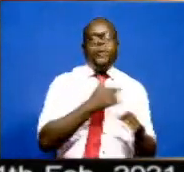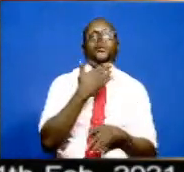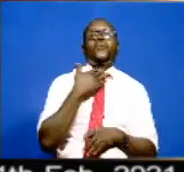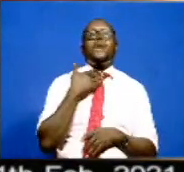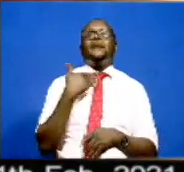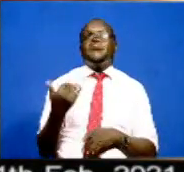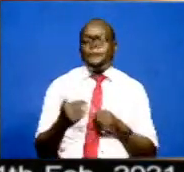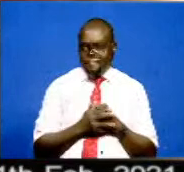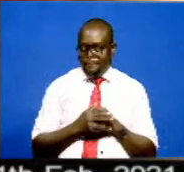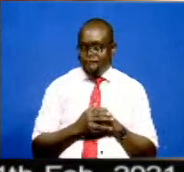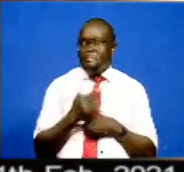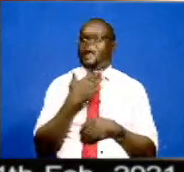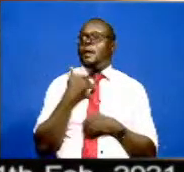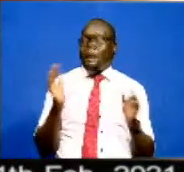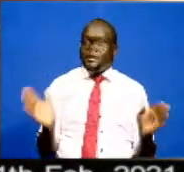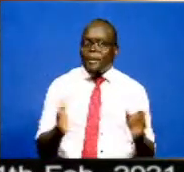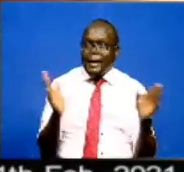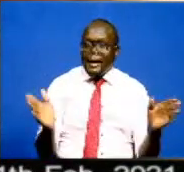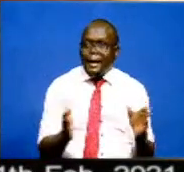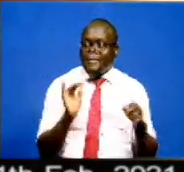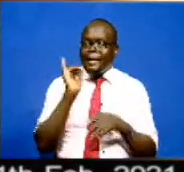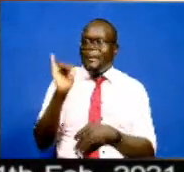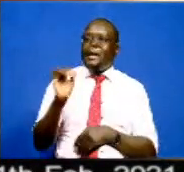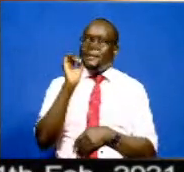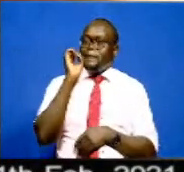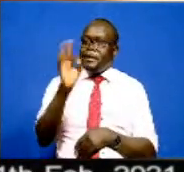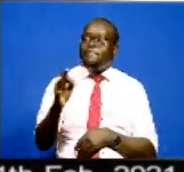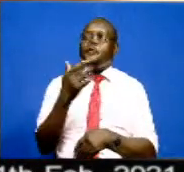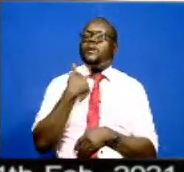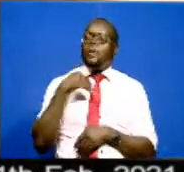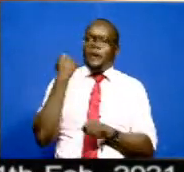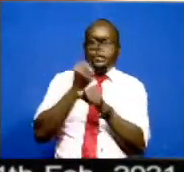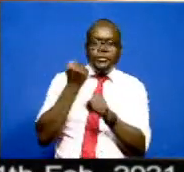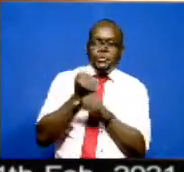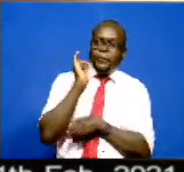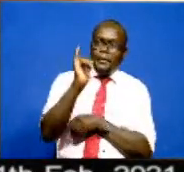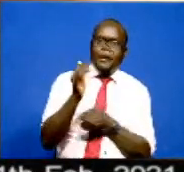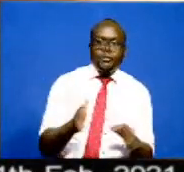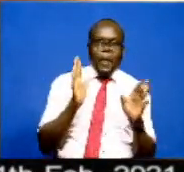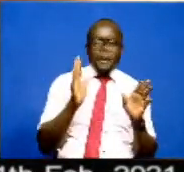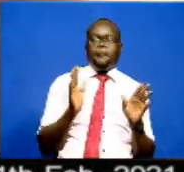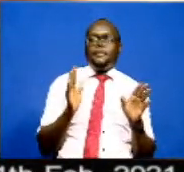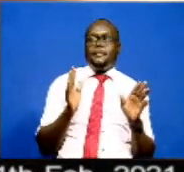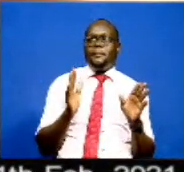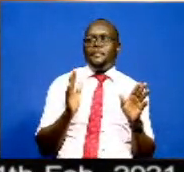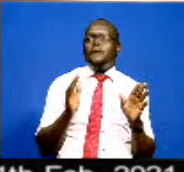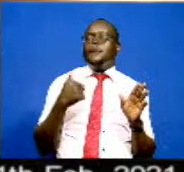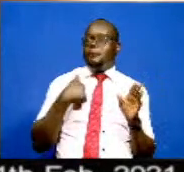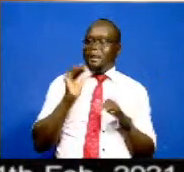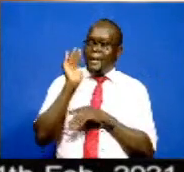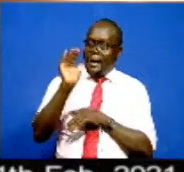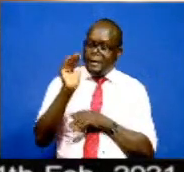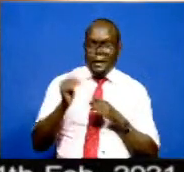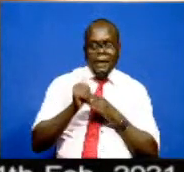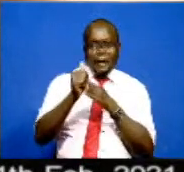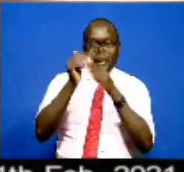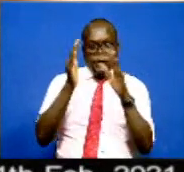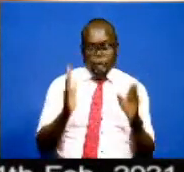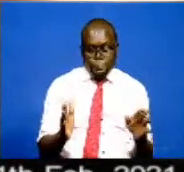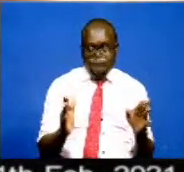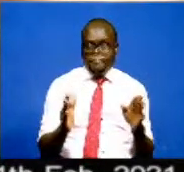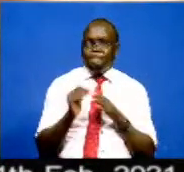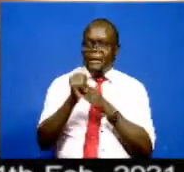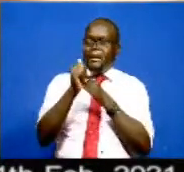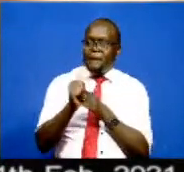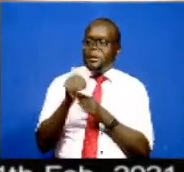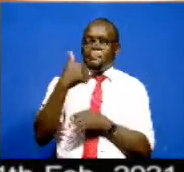However, I would want to encourage that should we want to go that direction, I would request the leadership that